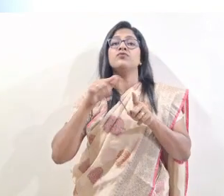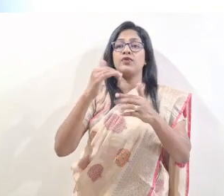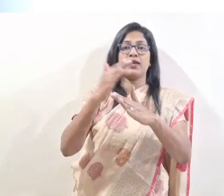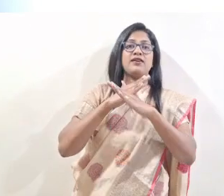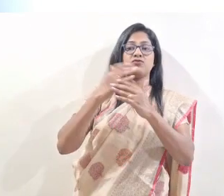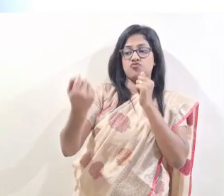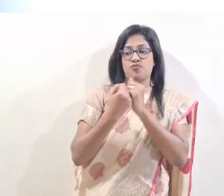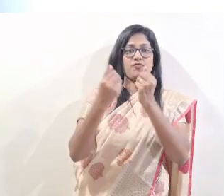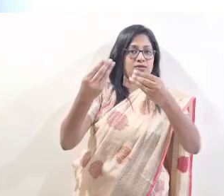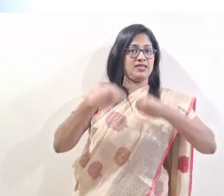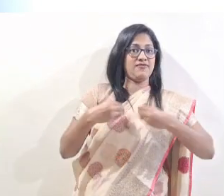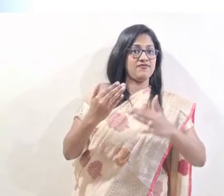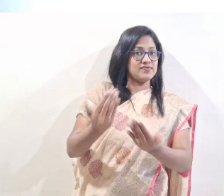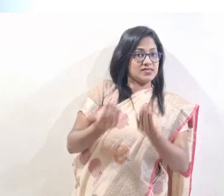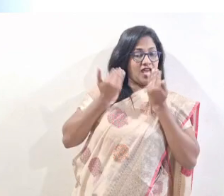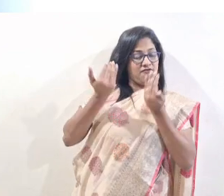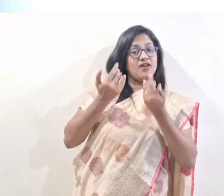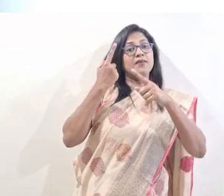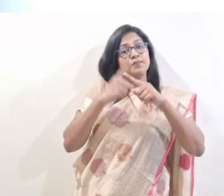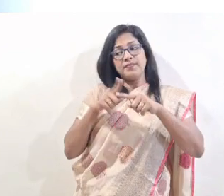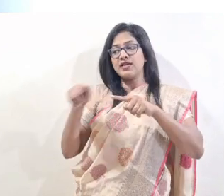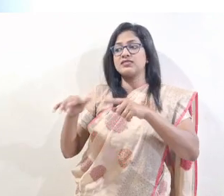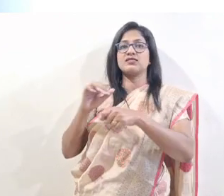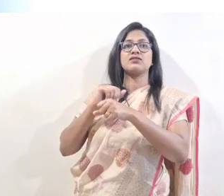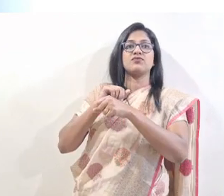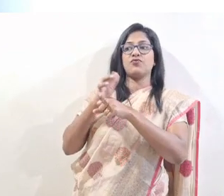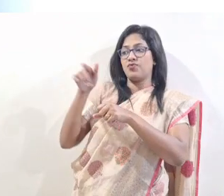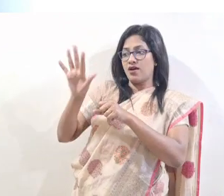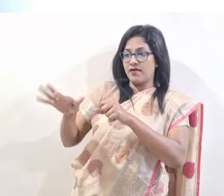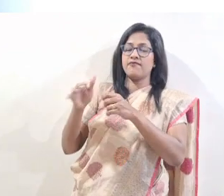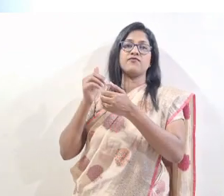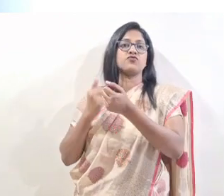to prevent any COVID contamination.